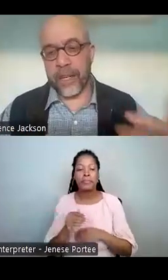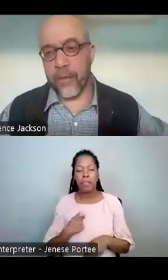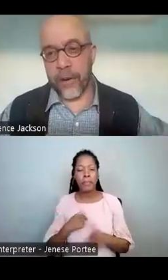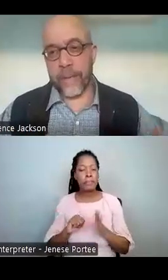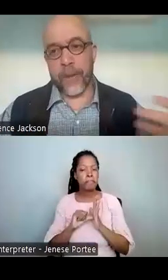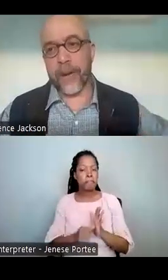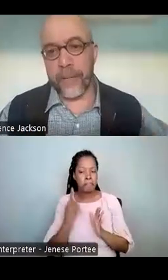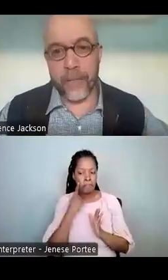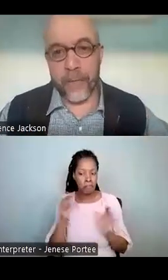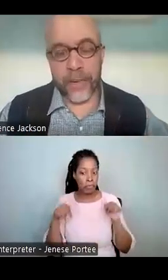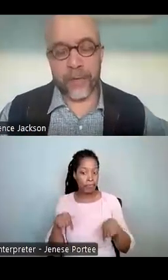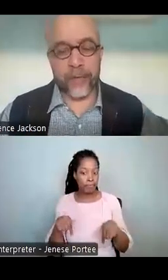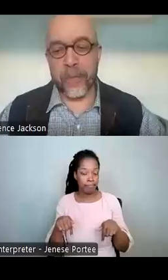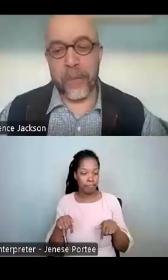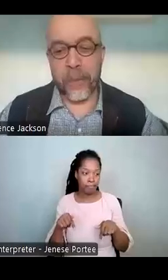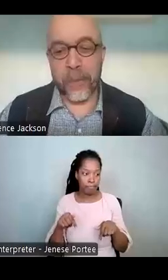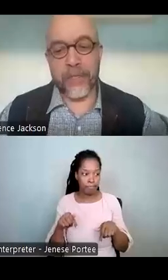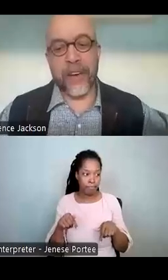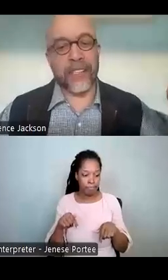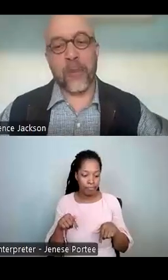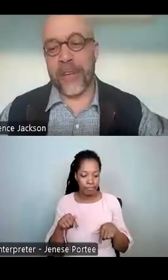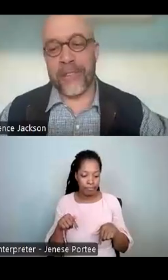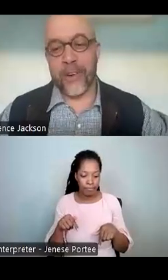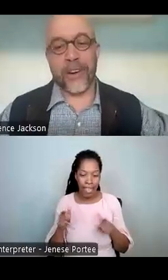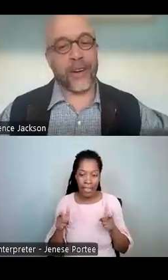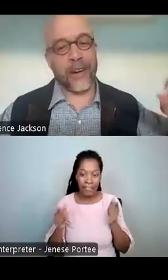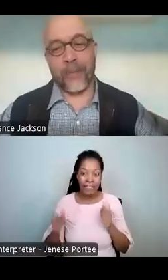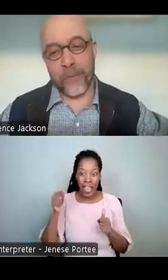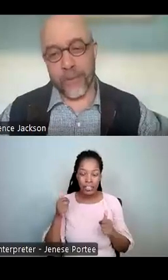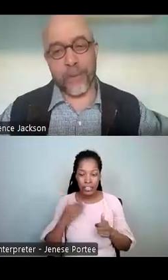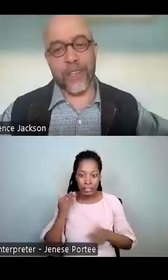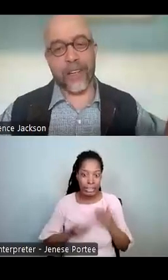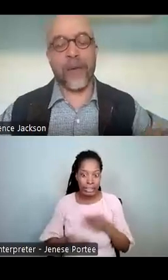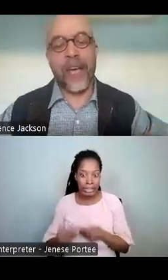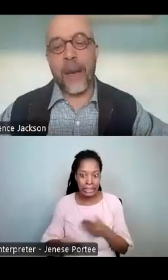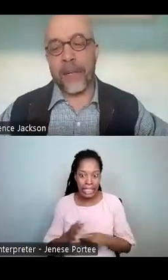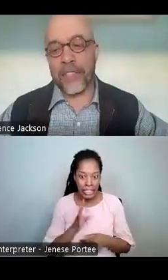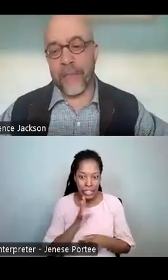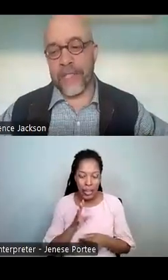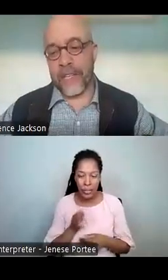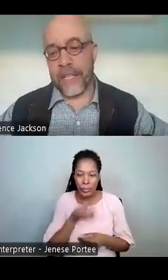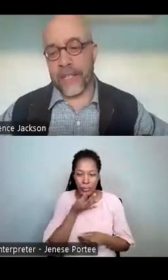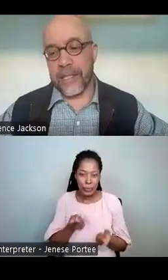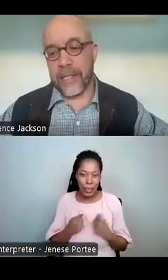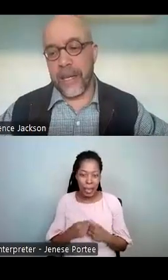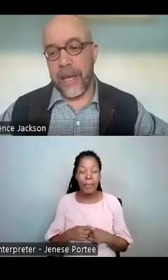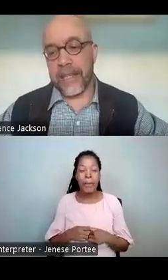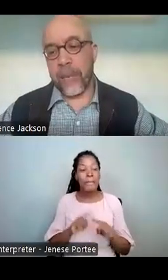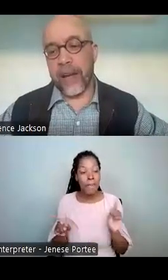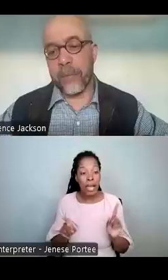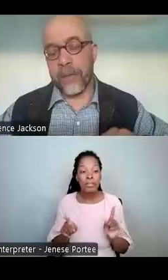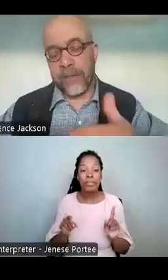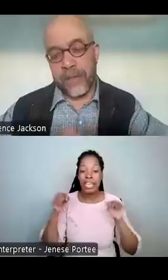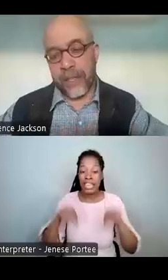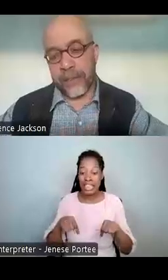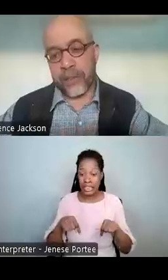the sake of our very much faster paced talk soon to come, but I just emphasize that this is at the